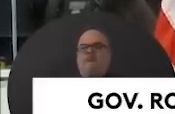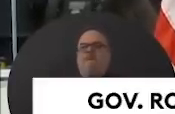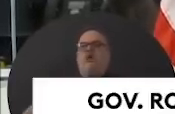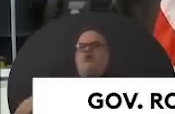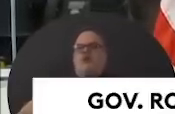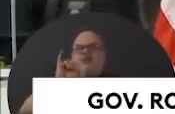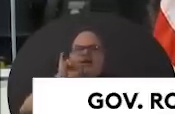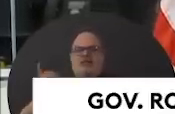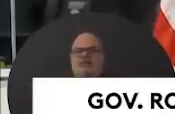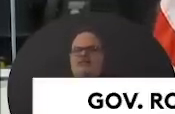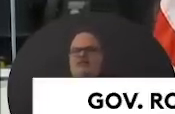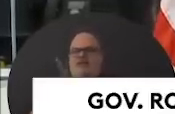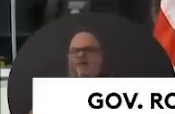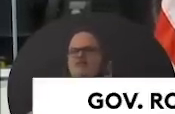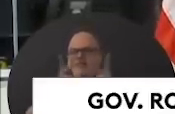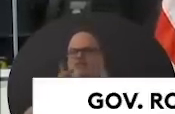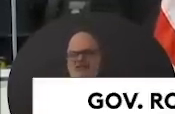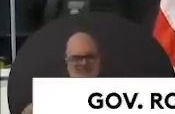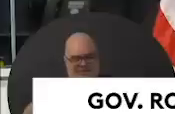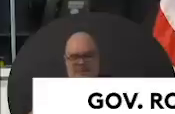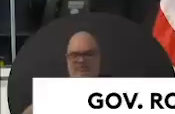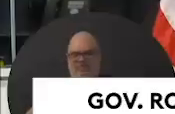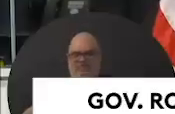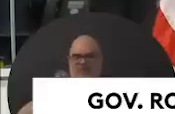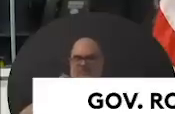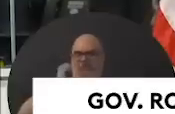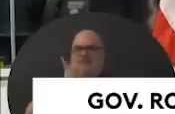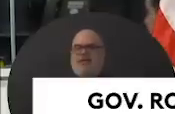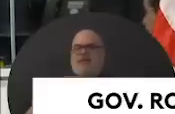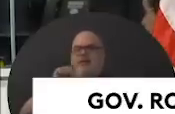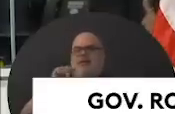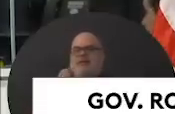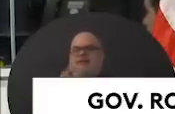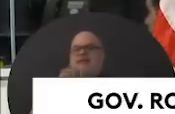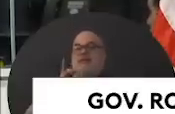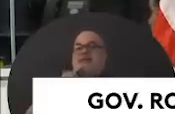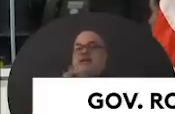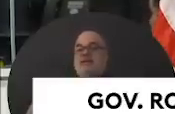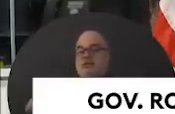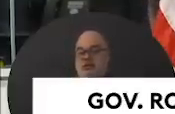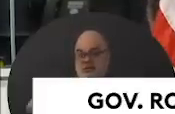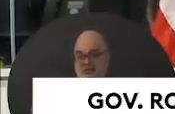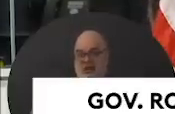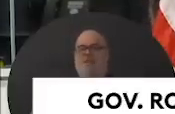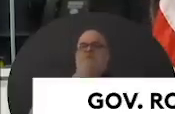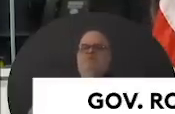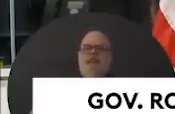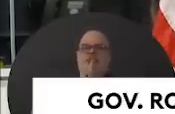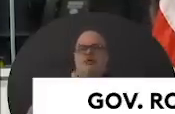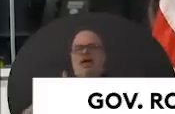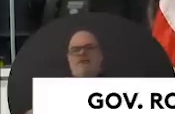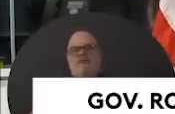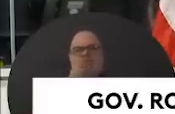with our counties on points of distribution to ensure food and water are readily available if the county should request